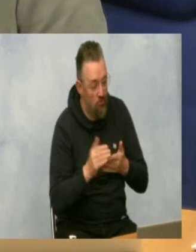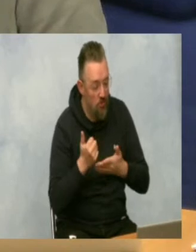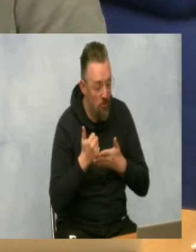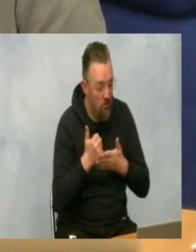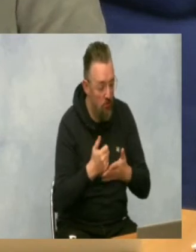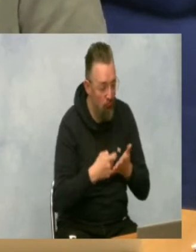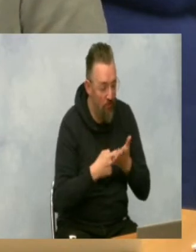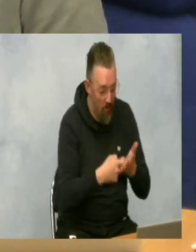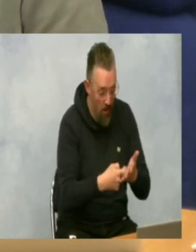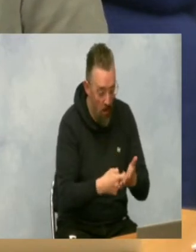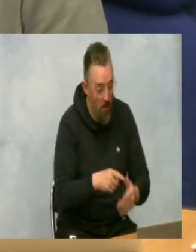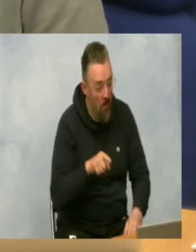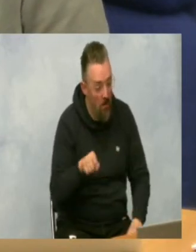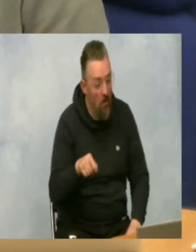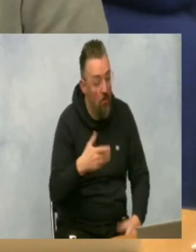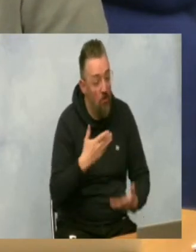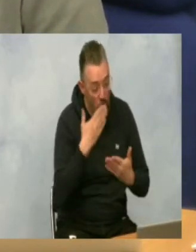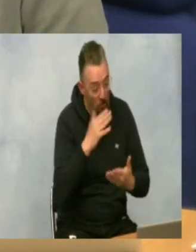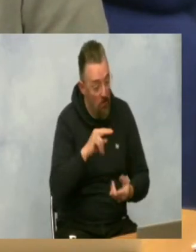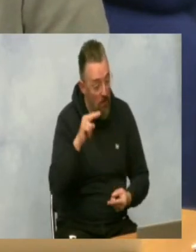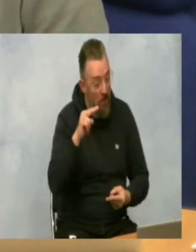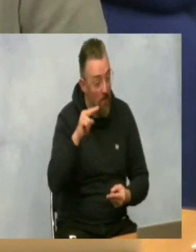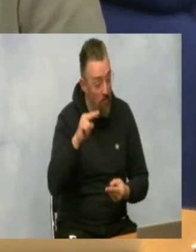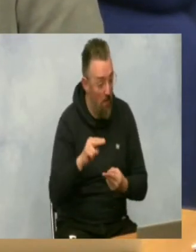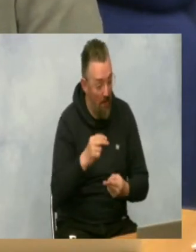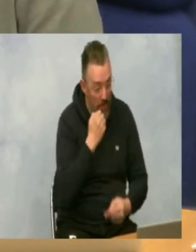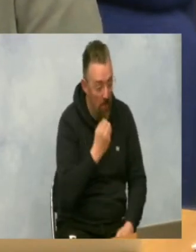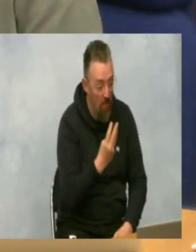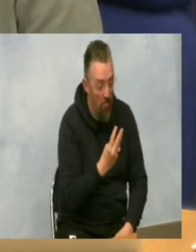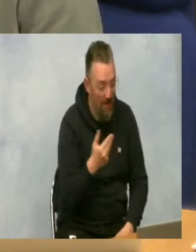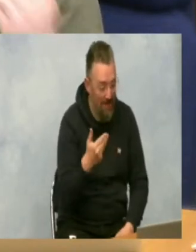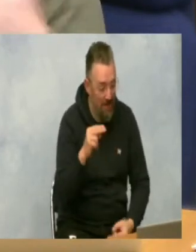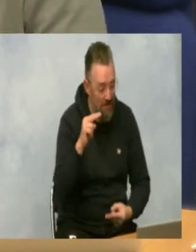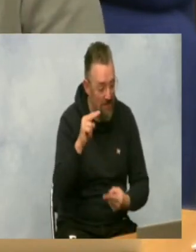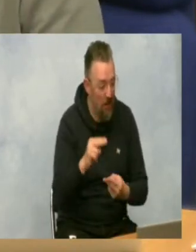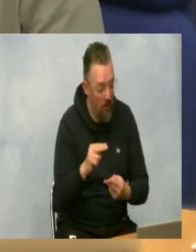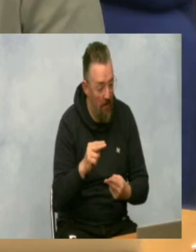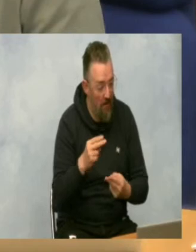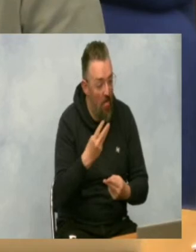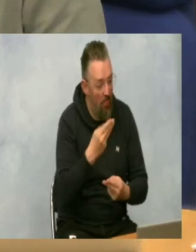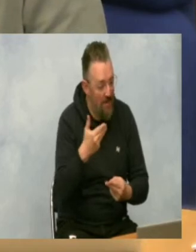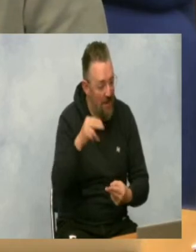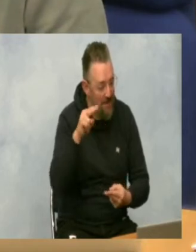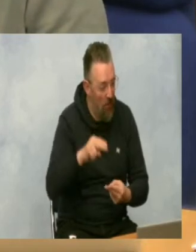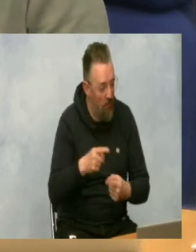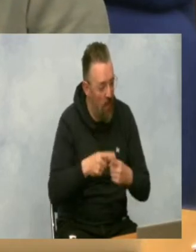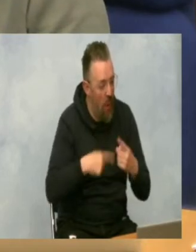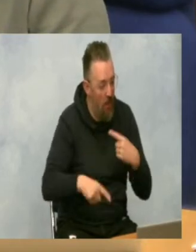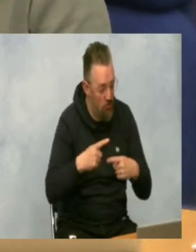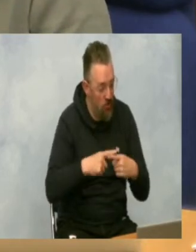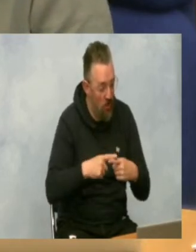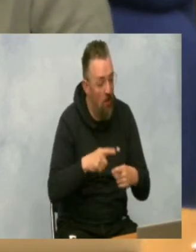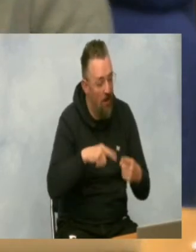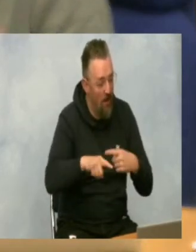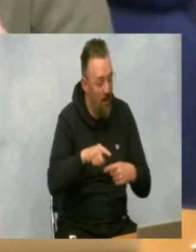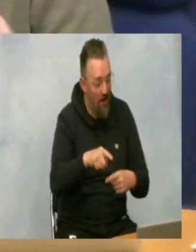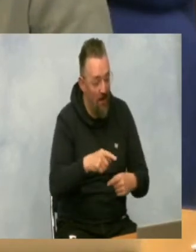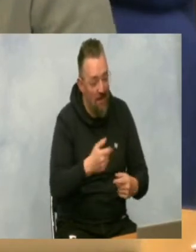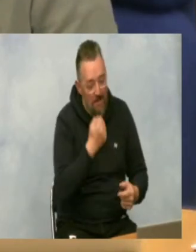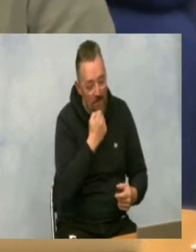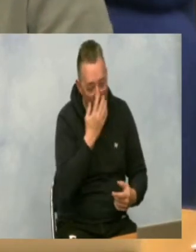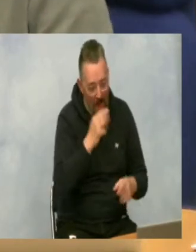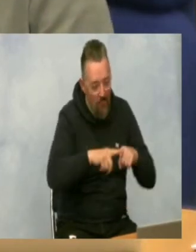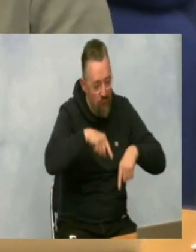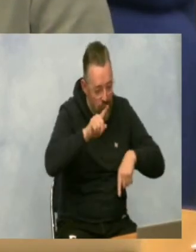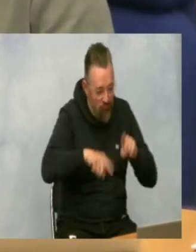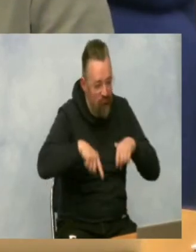does represent a decrease of 39 when we look at the same period of last year, but again, members will know that these figures can fluctuate depending on